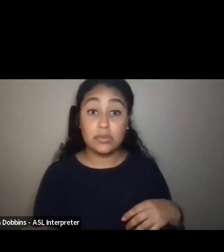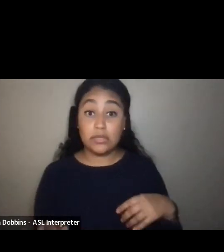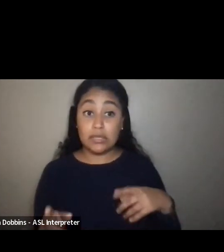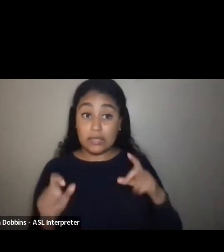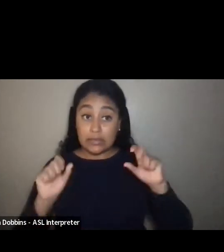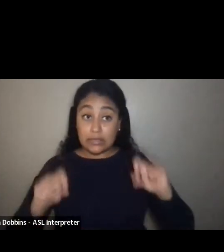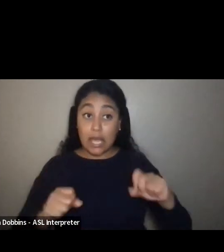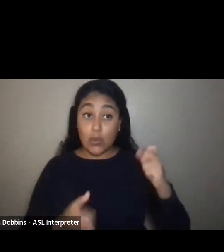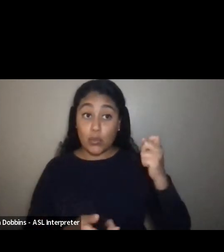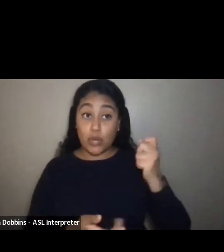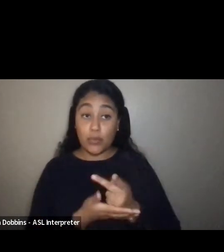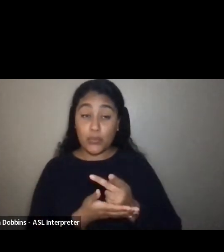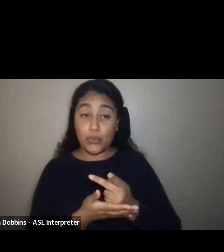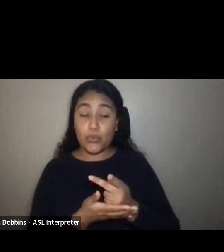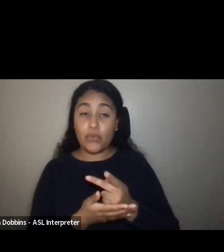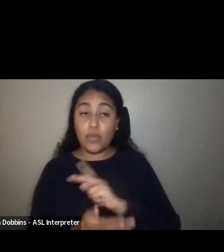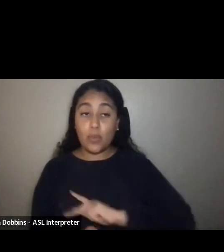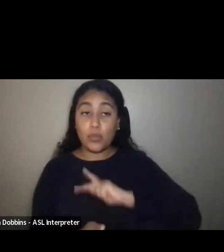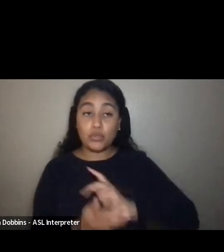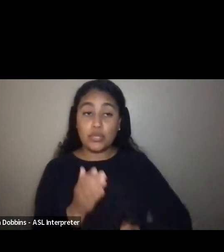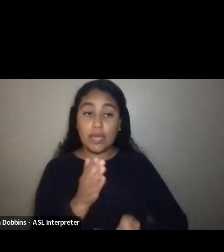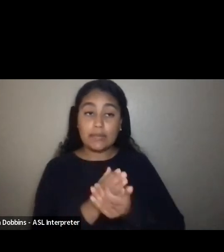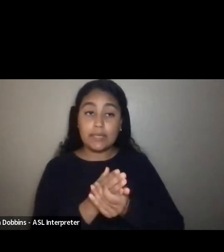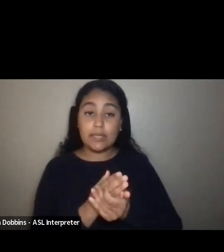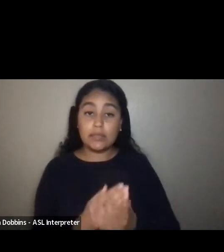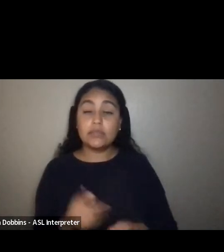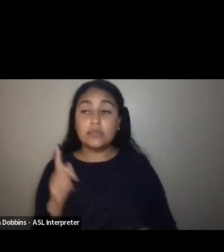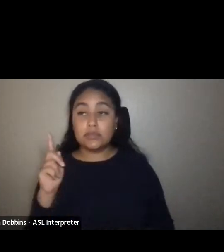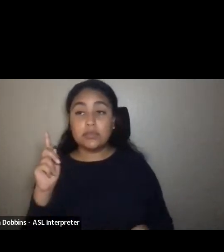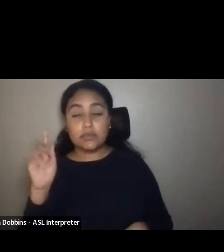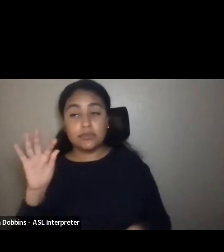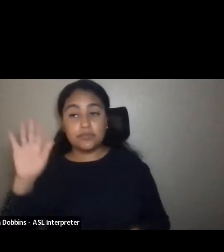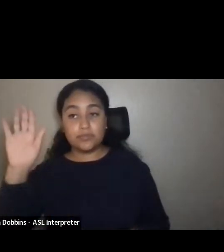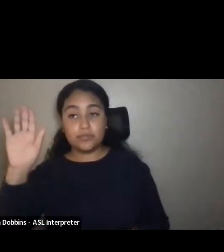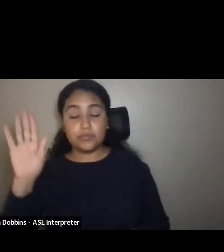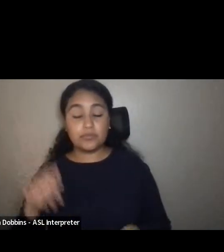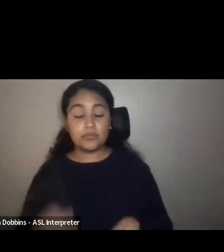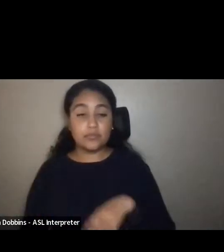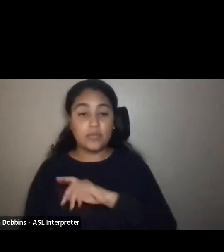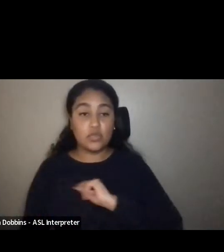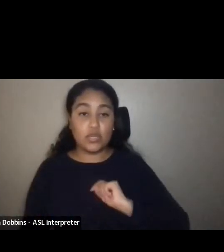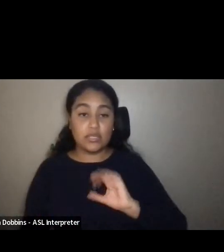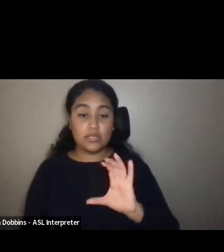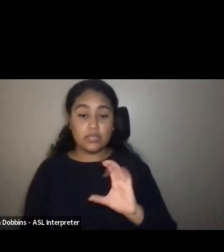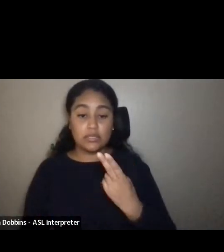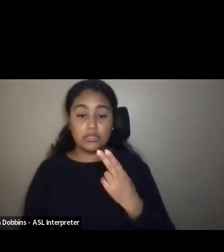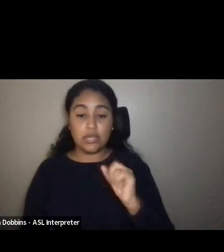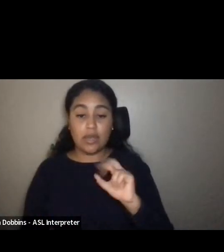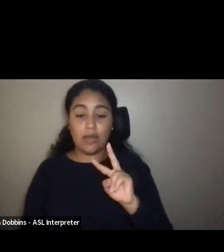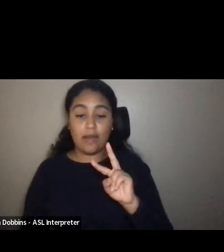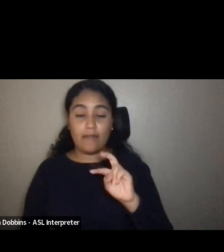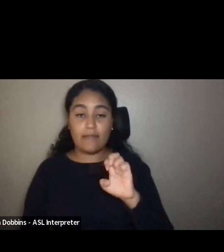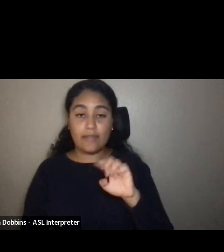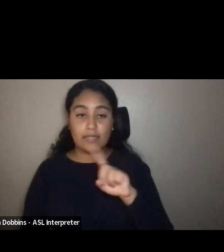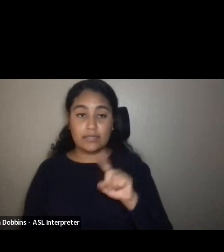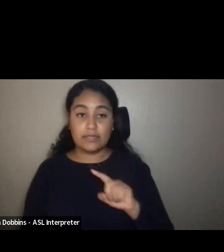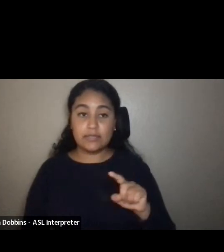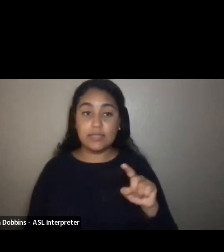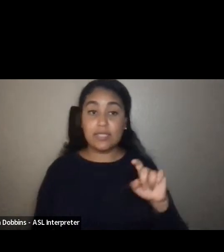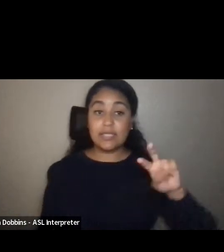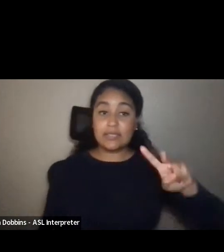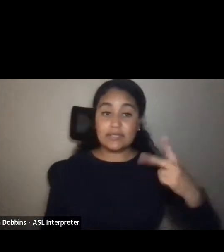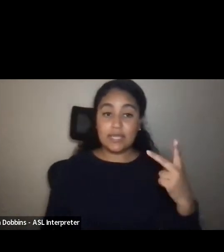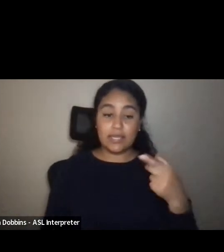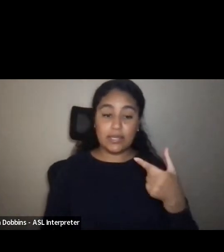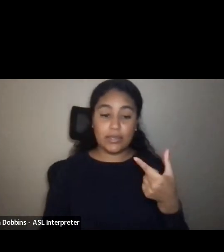approve the personnel addendum? I move to approve. Thank you. Motion by trustee Chavez. Second. Second by trustee